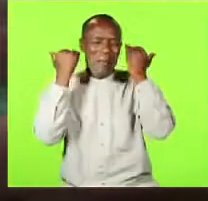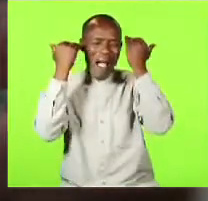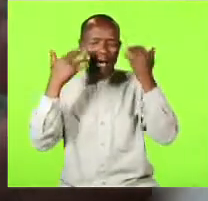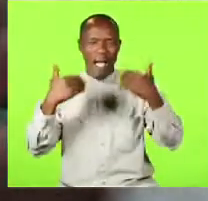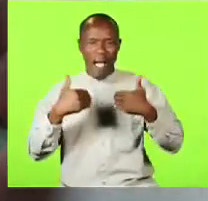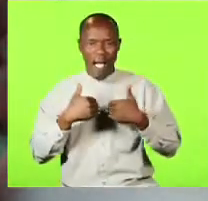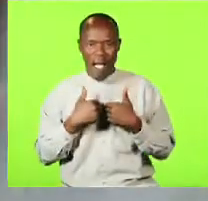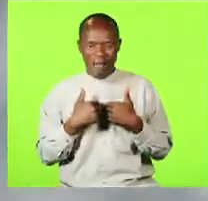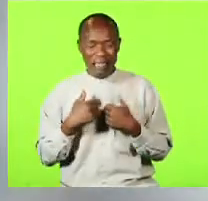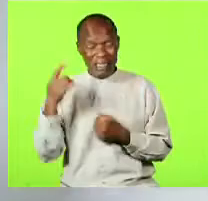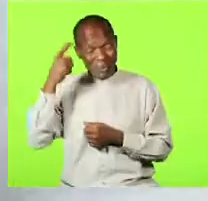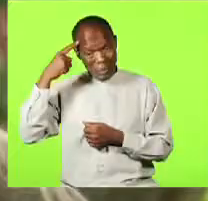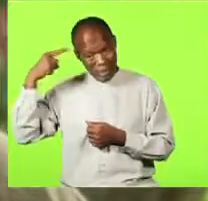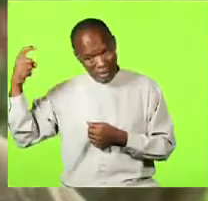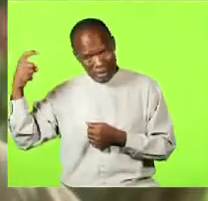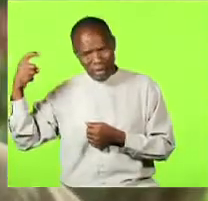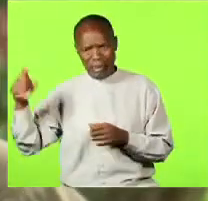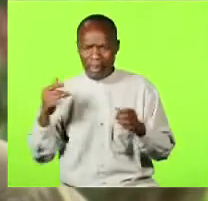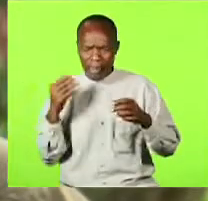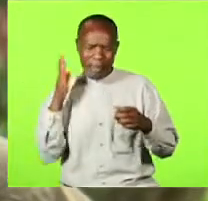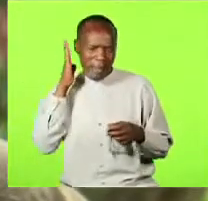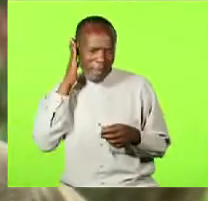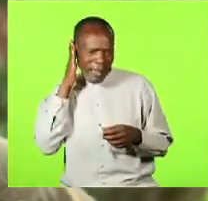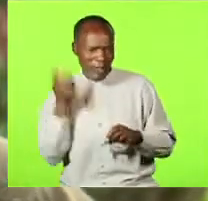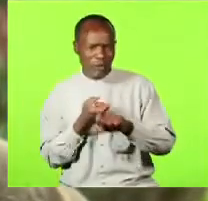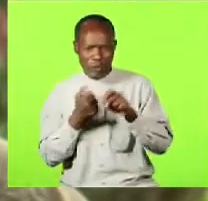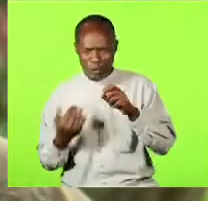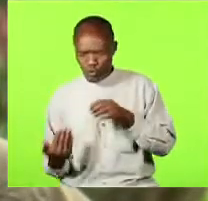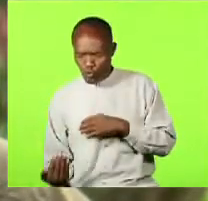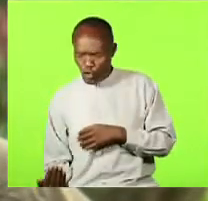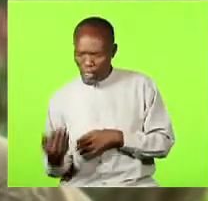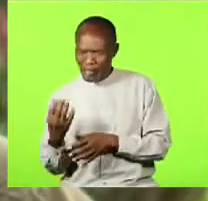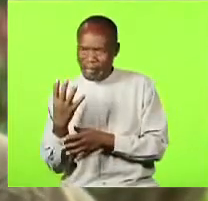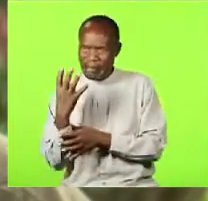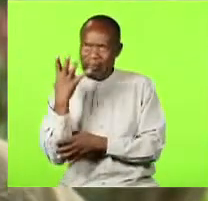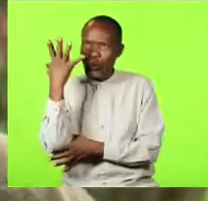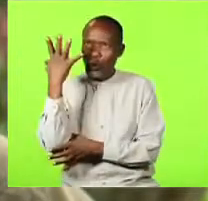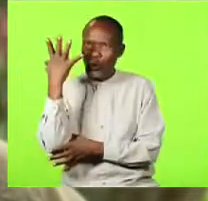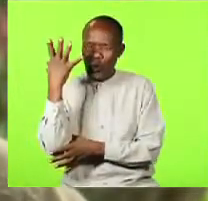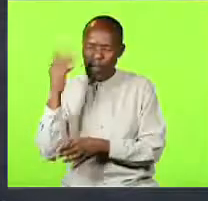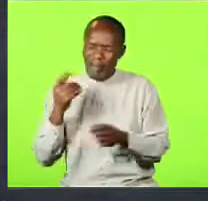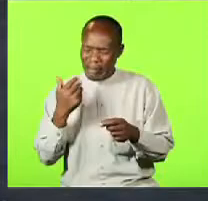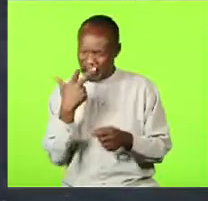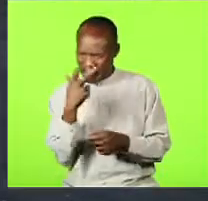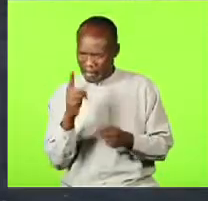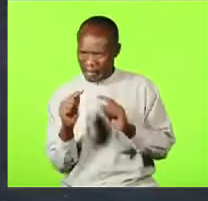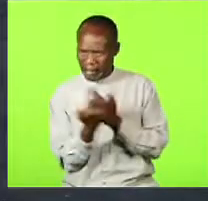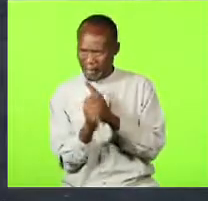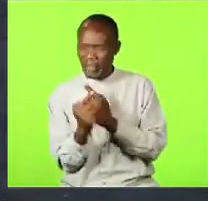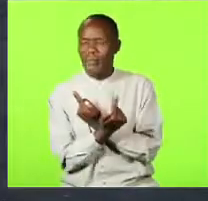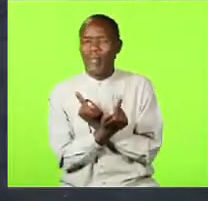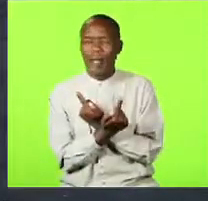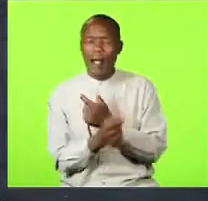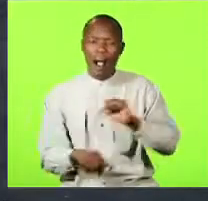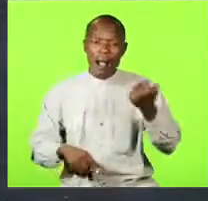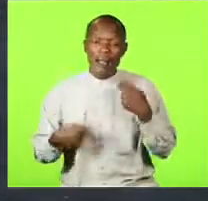traumatized imagine from childhood he always seems as uh as separate as different from others